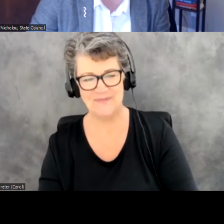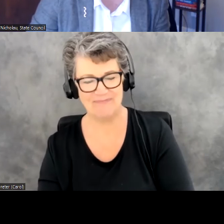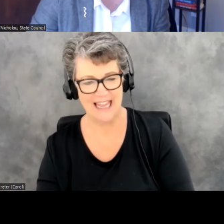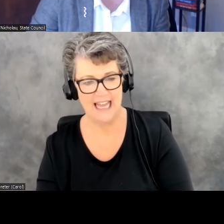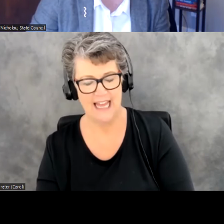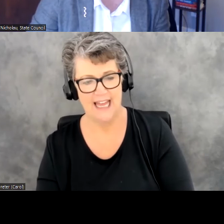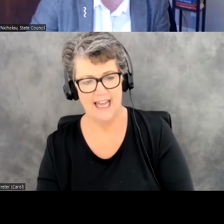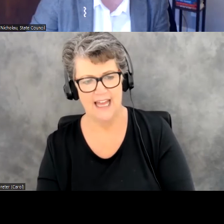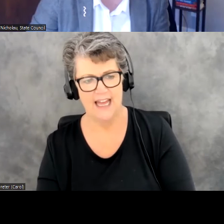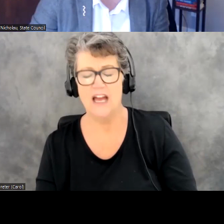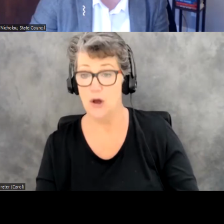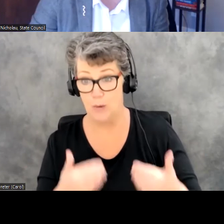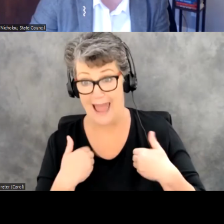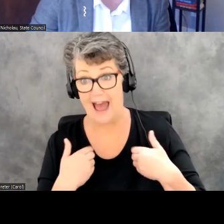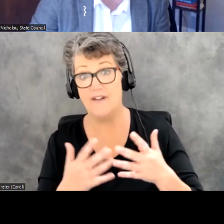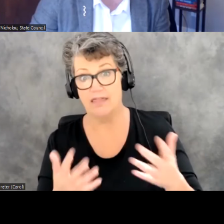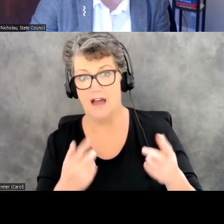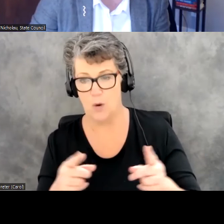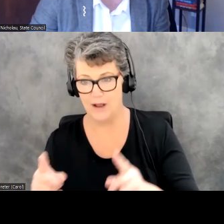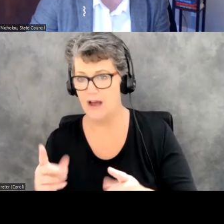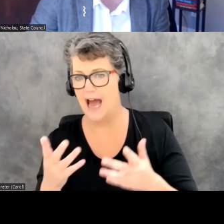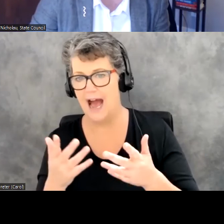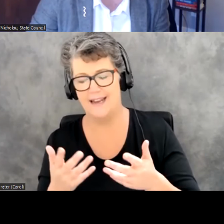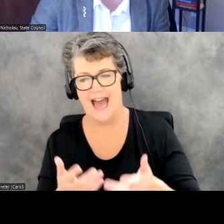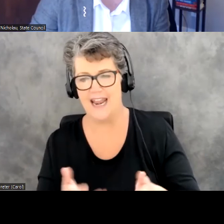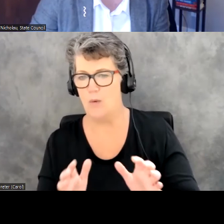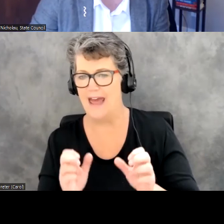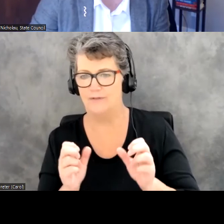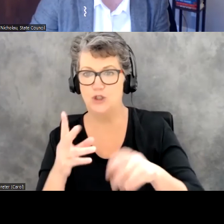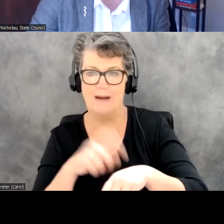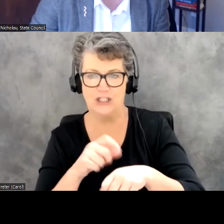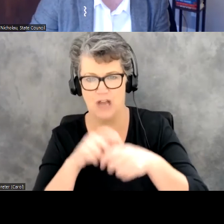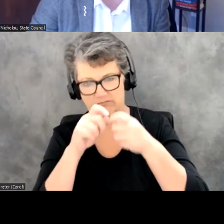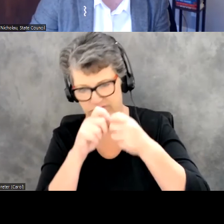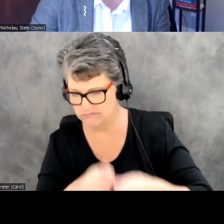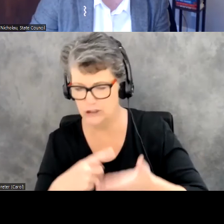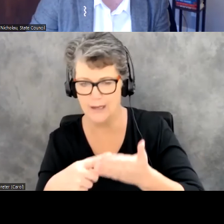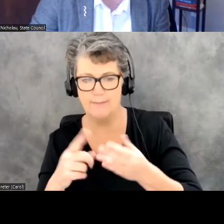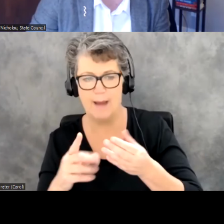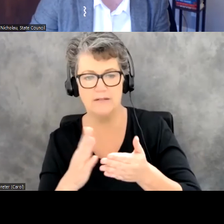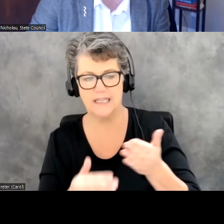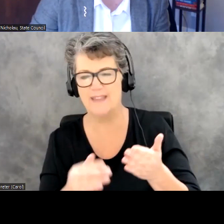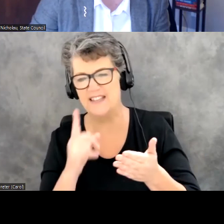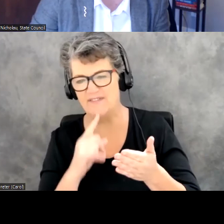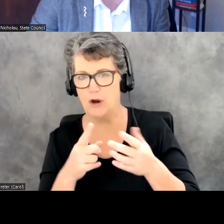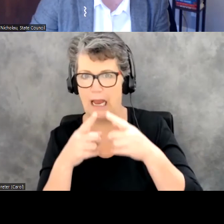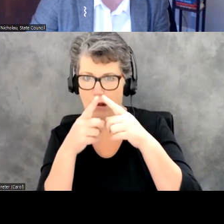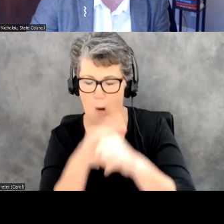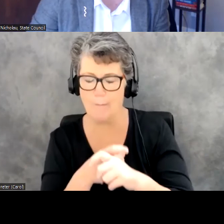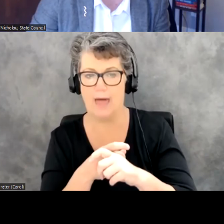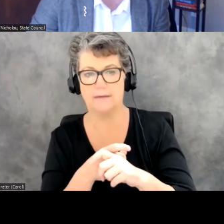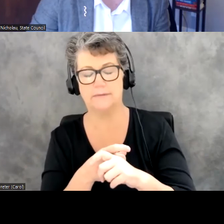but we've got a lot, and I don't want to spend too much time talking about some of these fairly complex